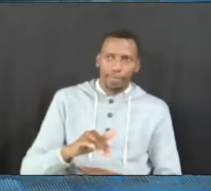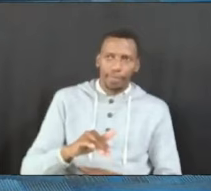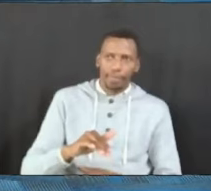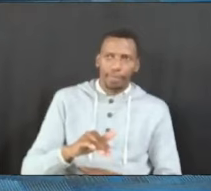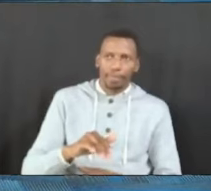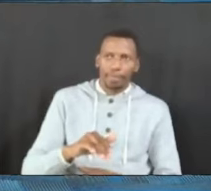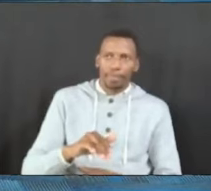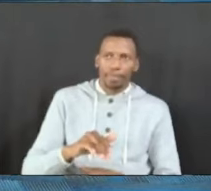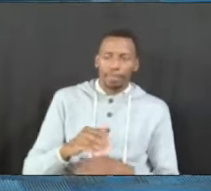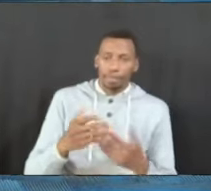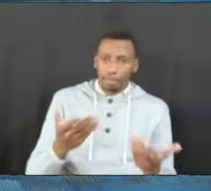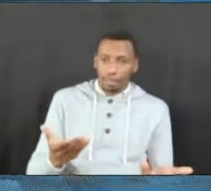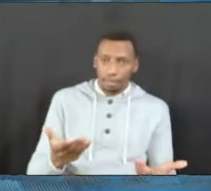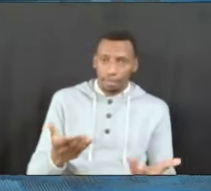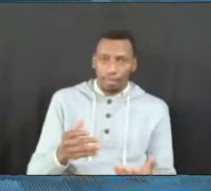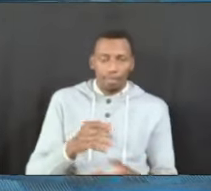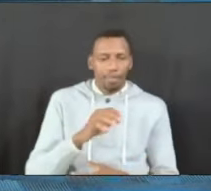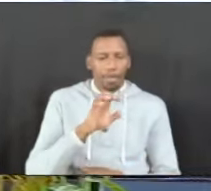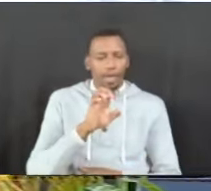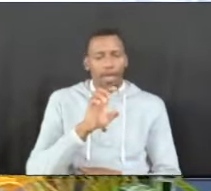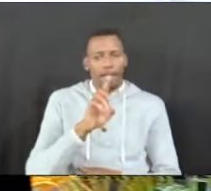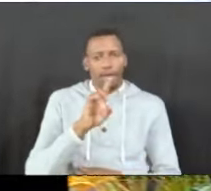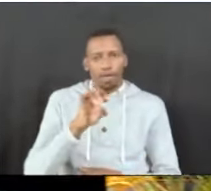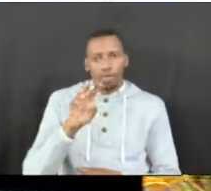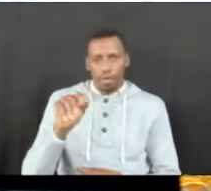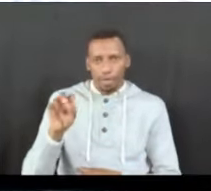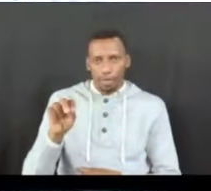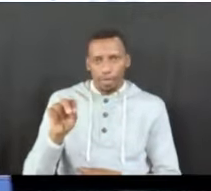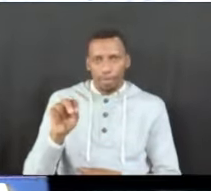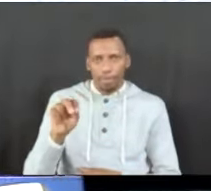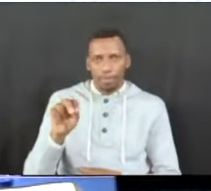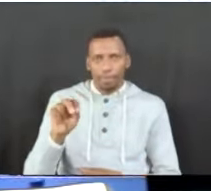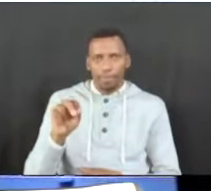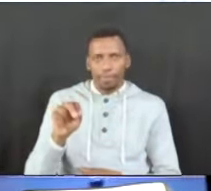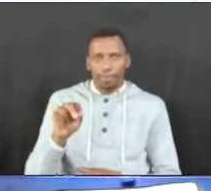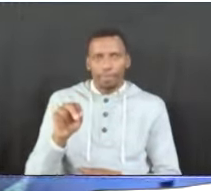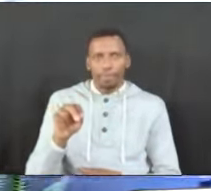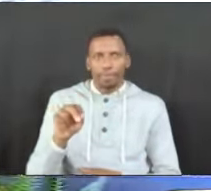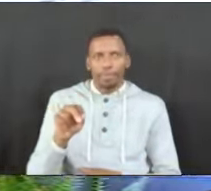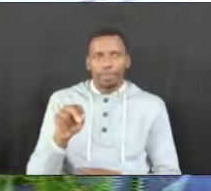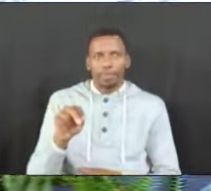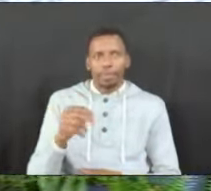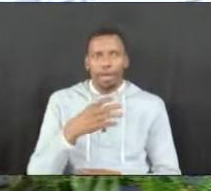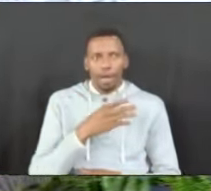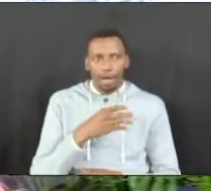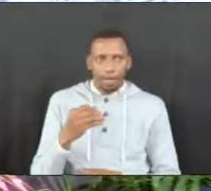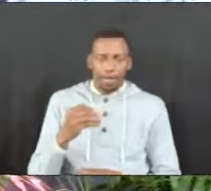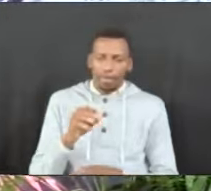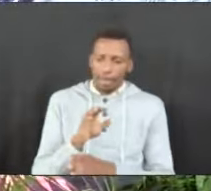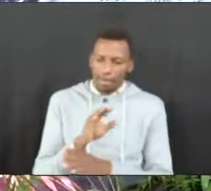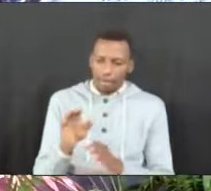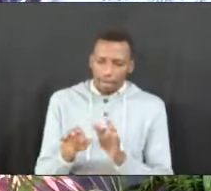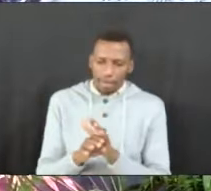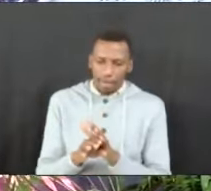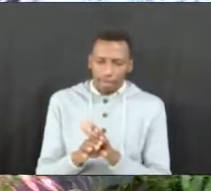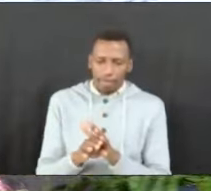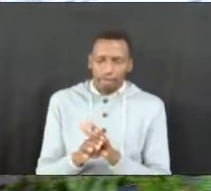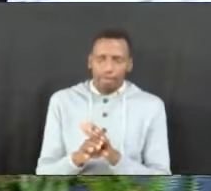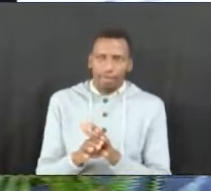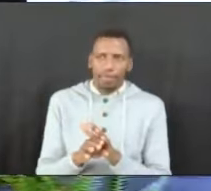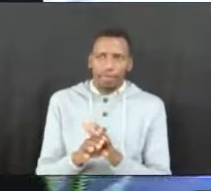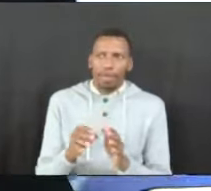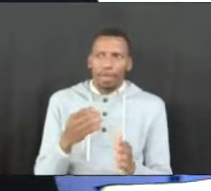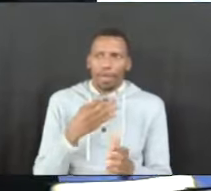Edwin with all his sforzando and accelerando and diminuendo and allegro